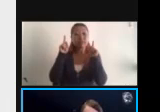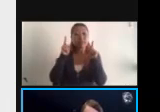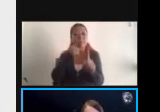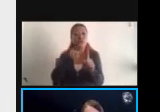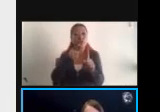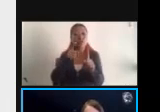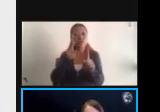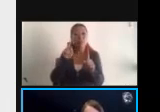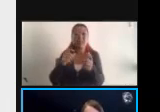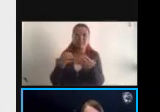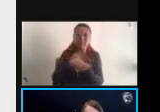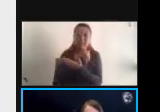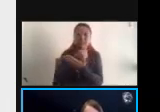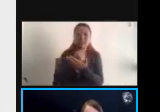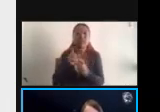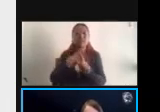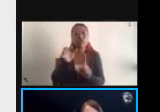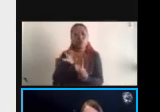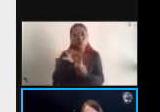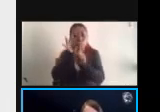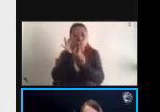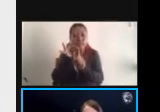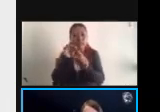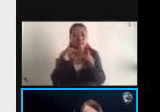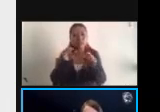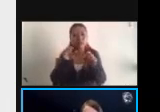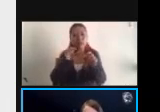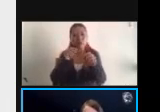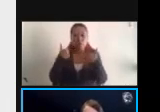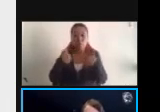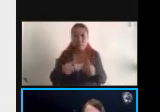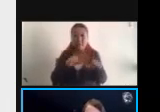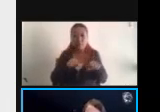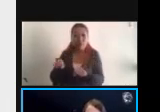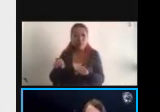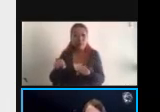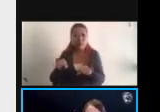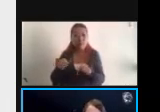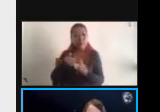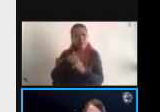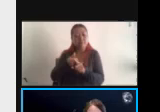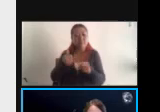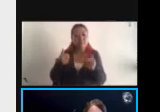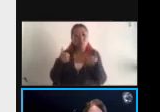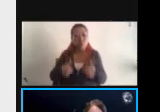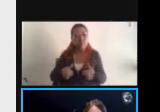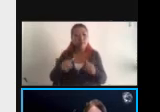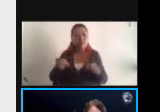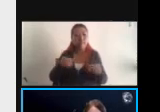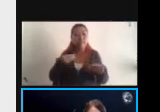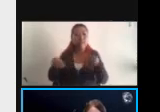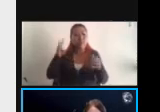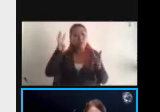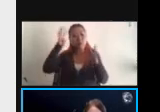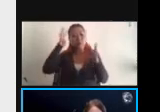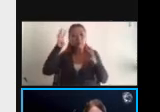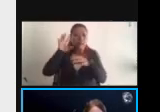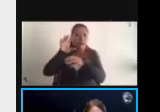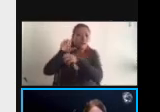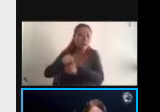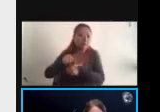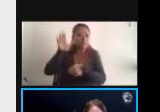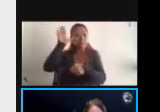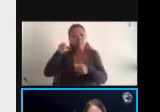unique capabilities of humans to be flexible, creative, adaptable, resilient, and to solve